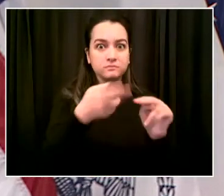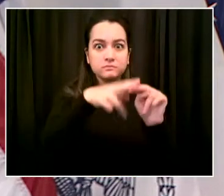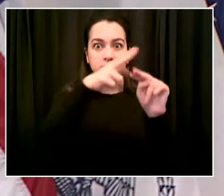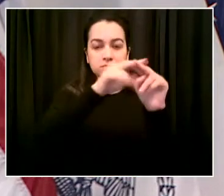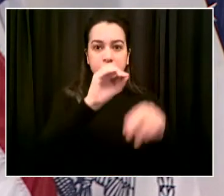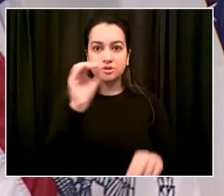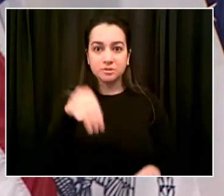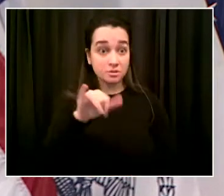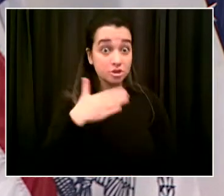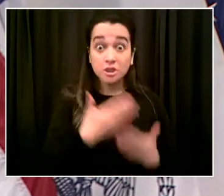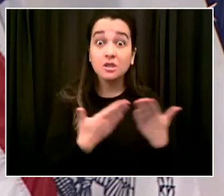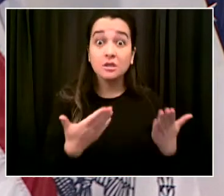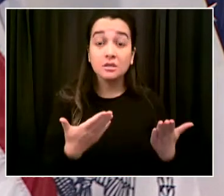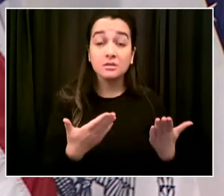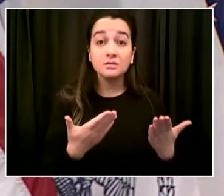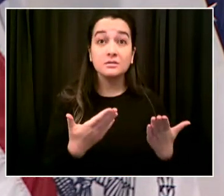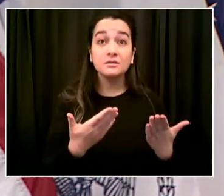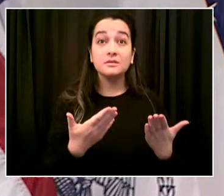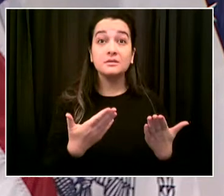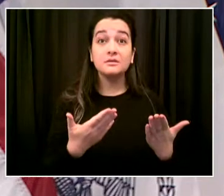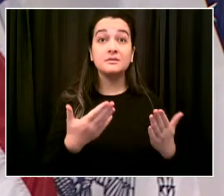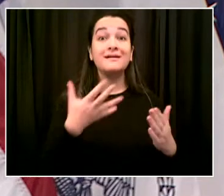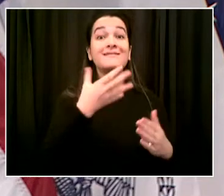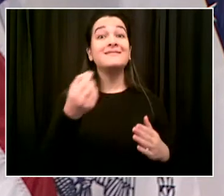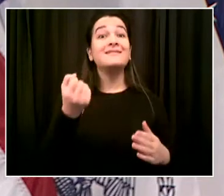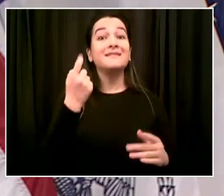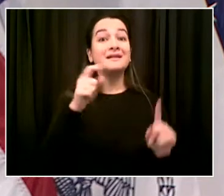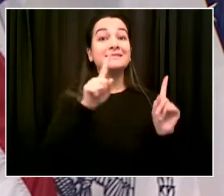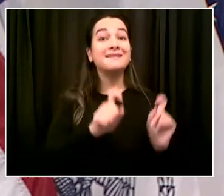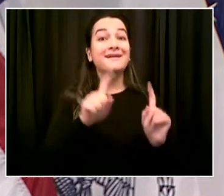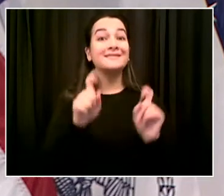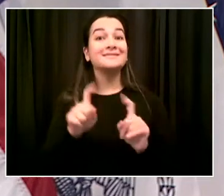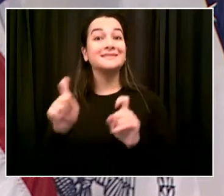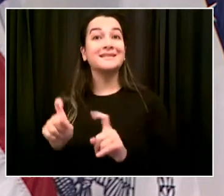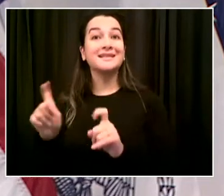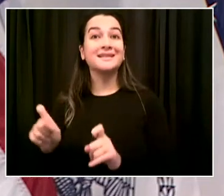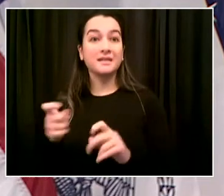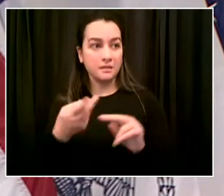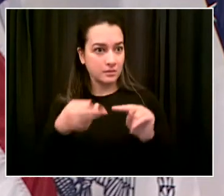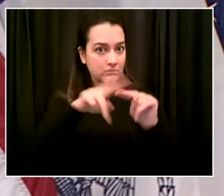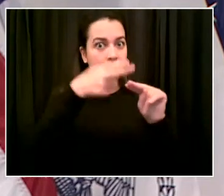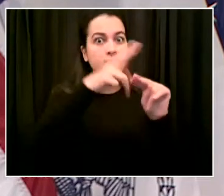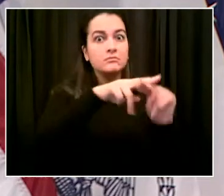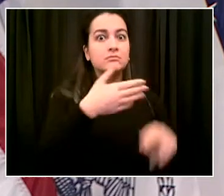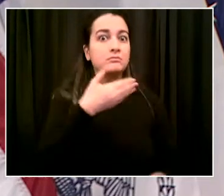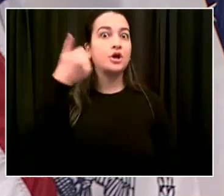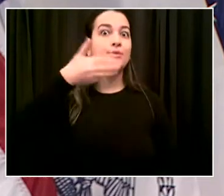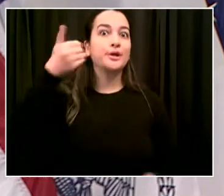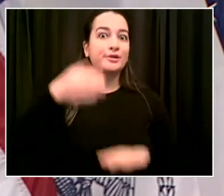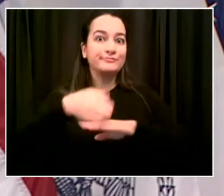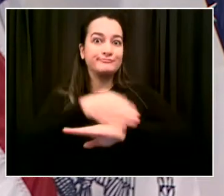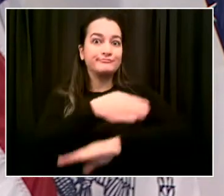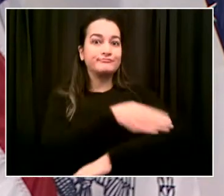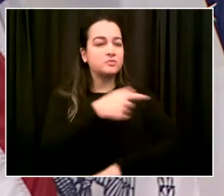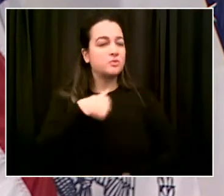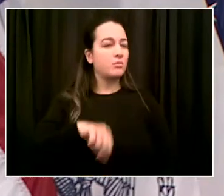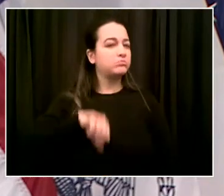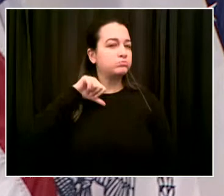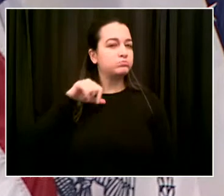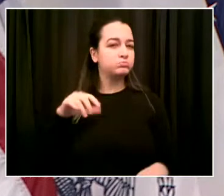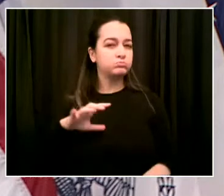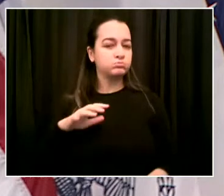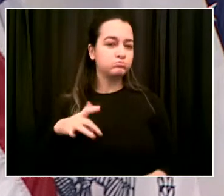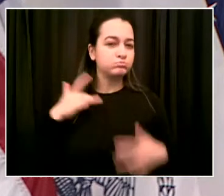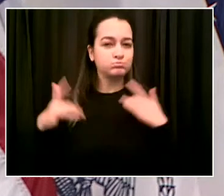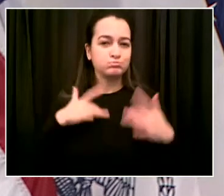public schools have been improving. But the other thing to remember is our public schools have been heroic. Our educators have been heroic during this pandemic,